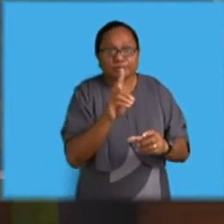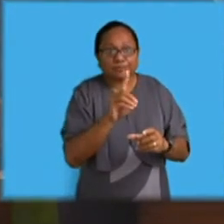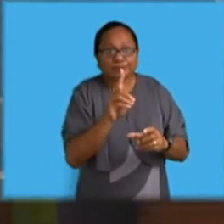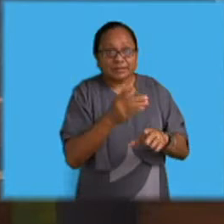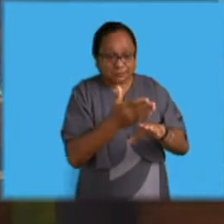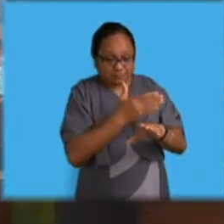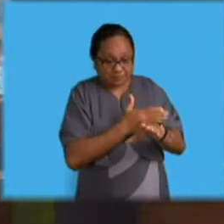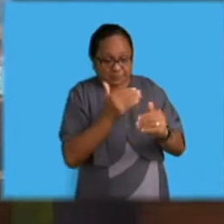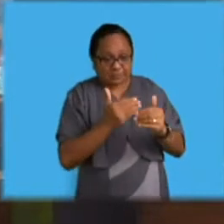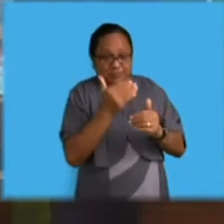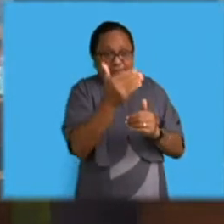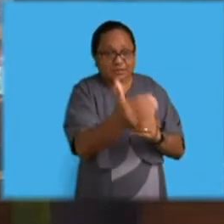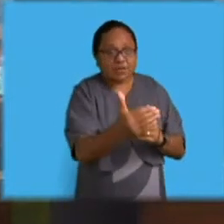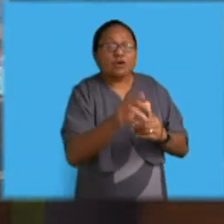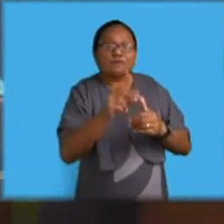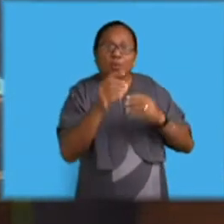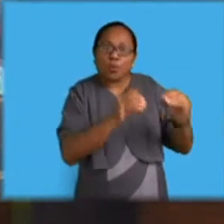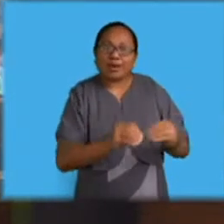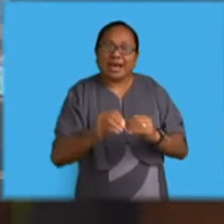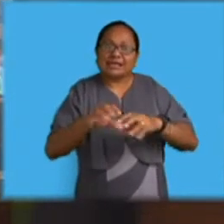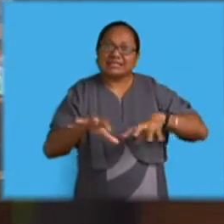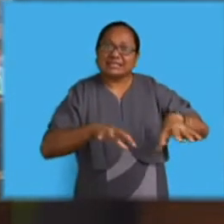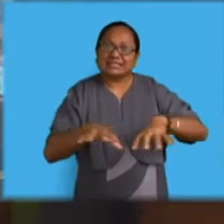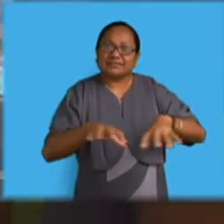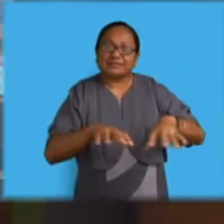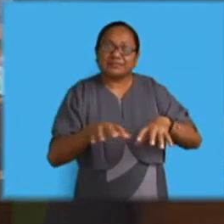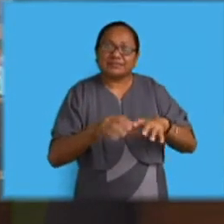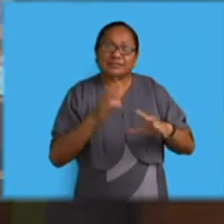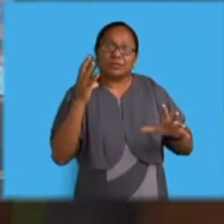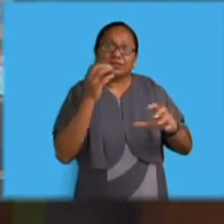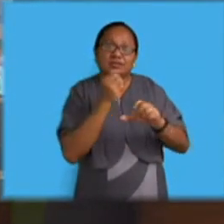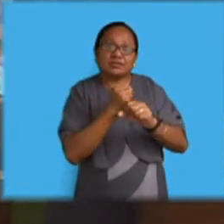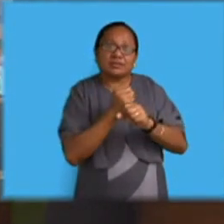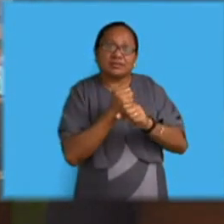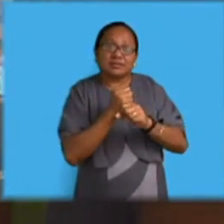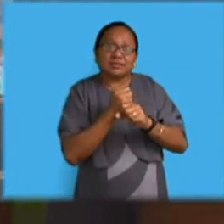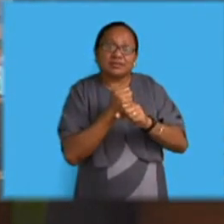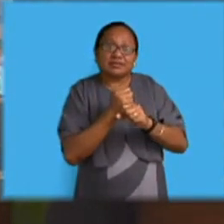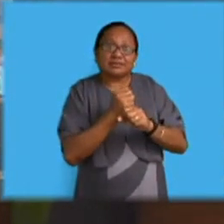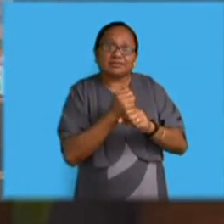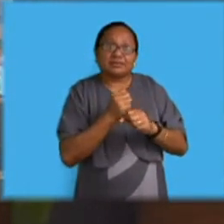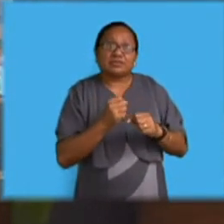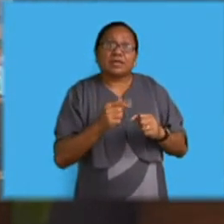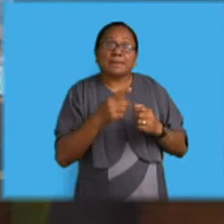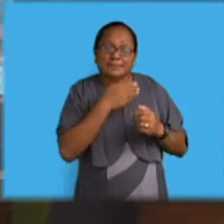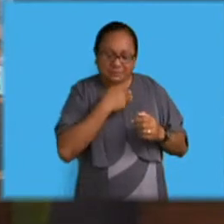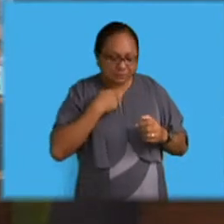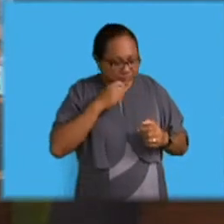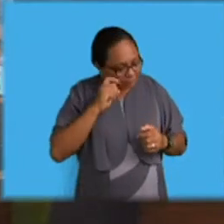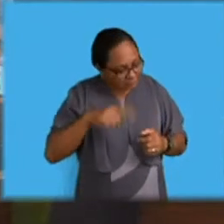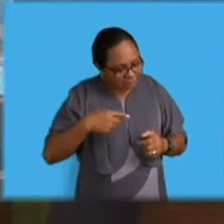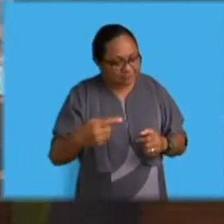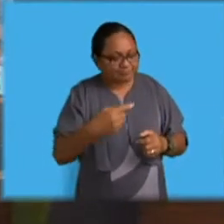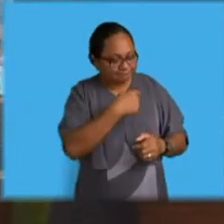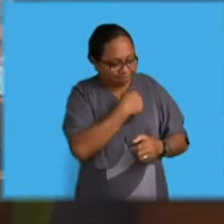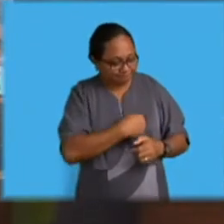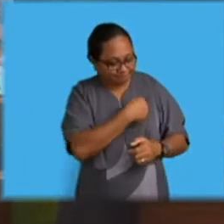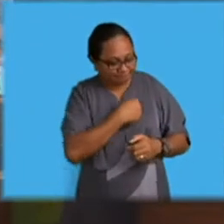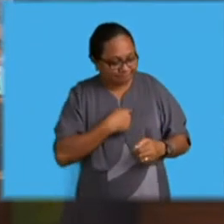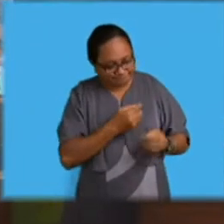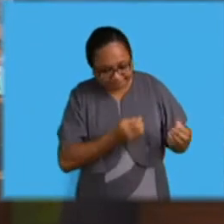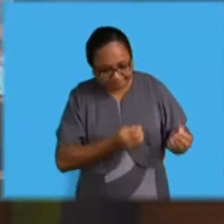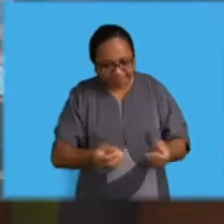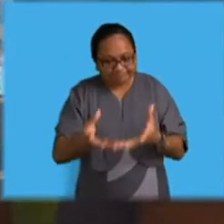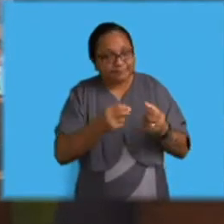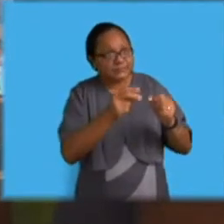post stages of an organised activity. In conclusion, Honourable Deputy Speaker, the Ministry will continue to deliver on to our commitment as per our mission